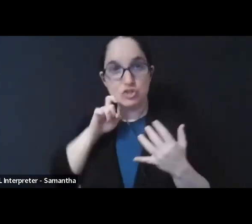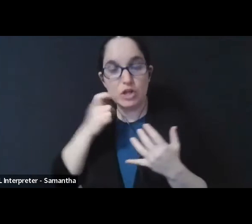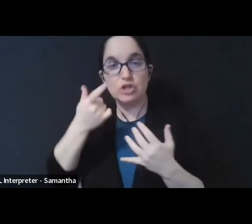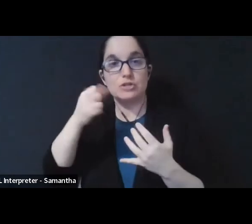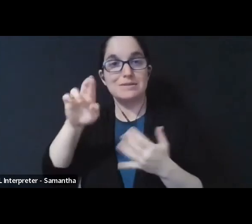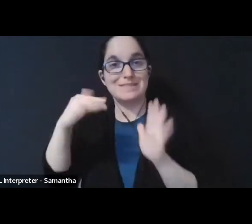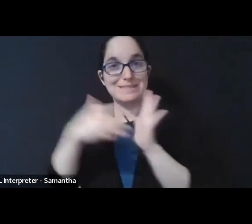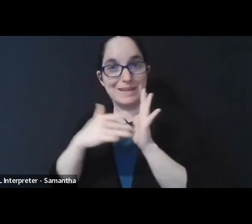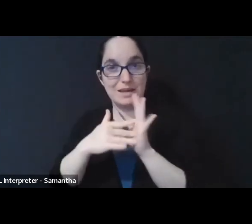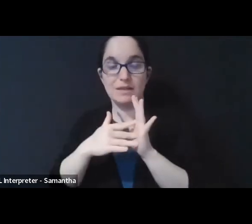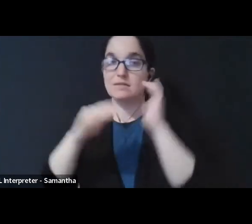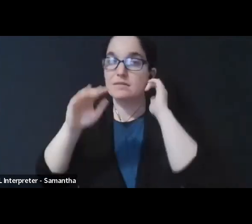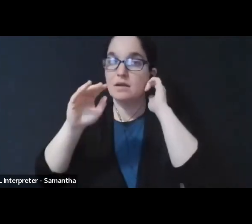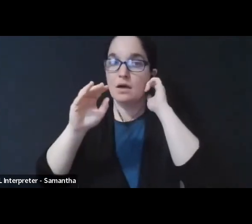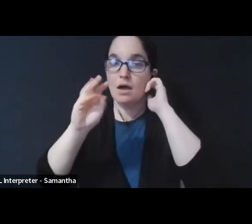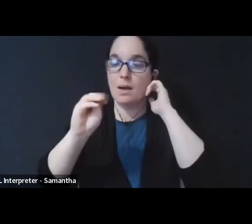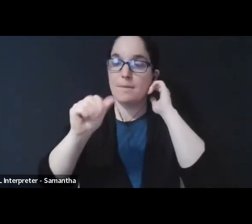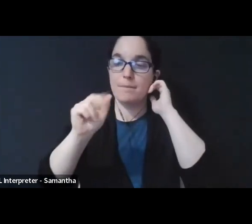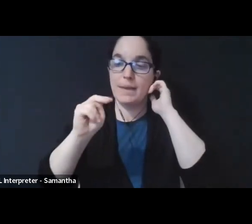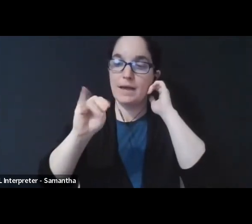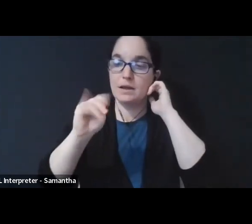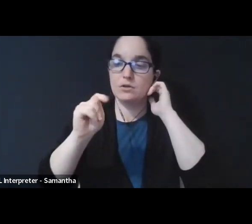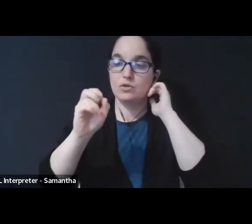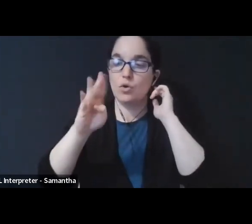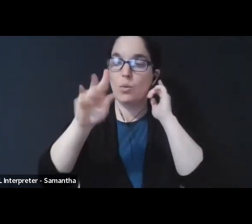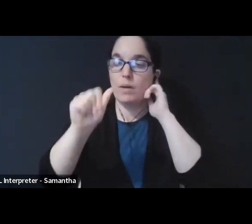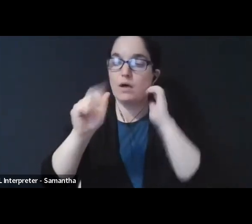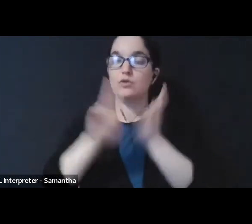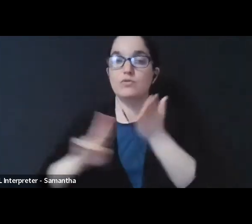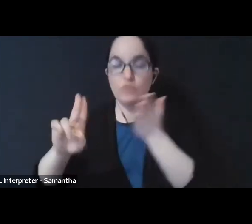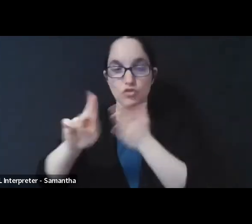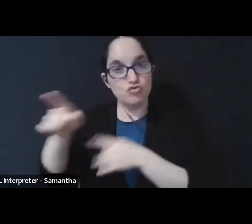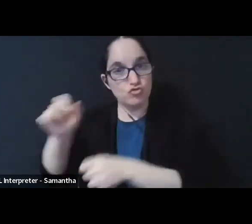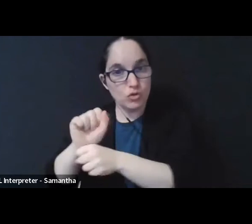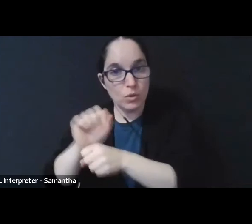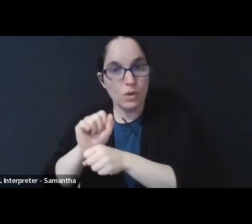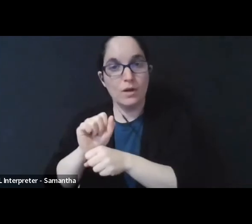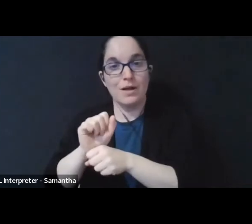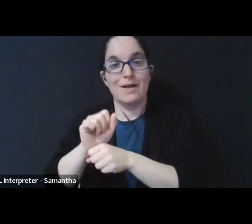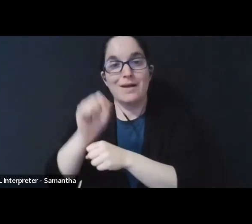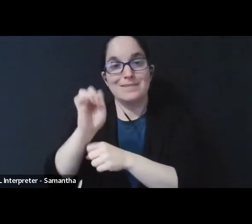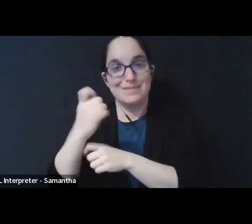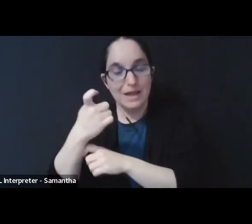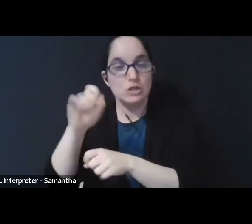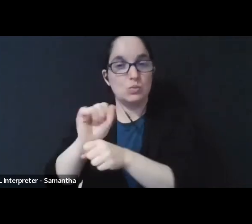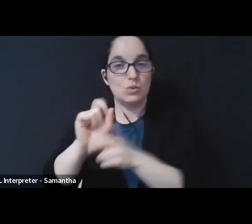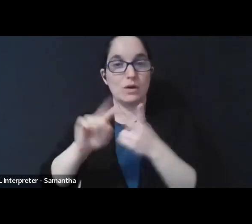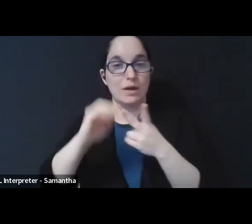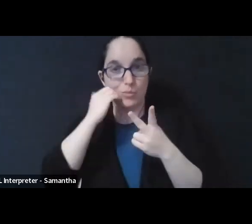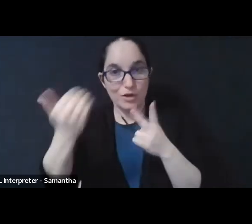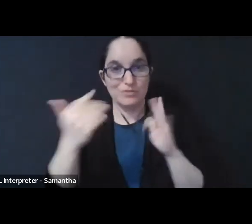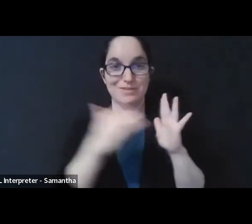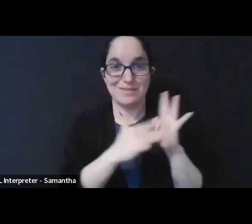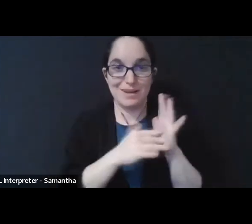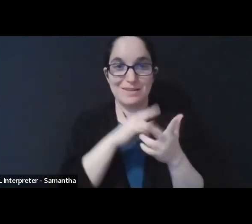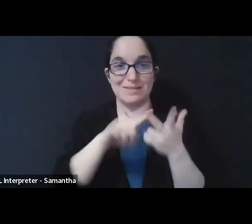of Manitoba in Winnipeg, Canada. She researches and teaches in sex work and prostitution studies, critical race studies,